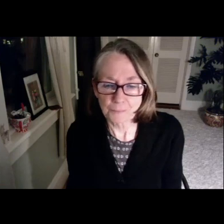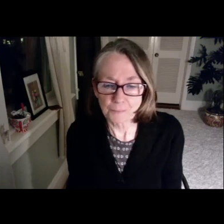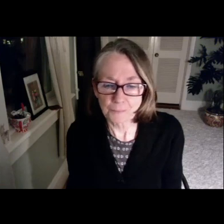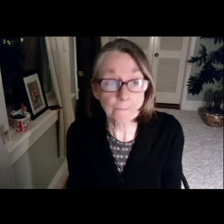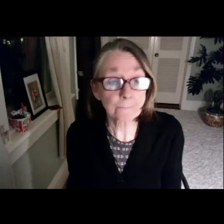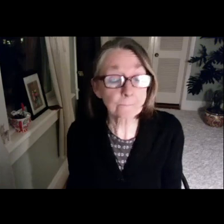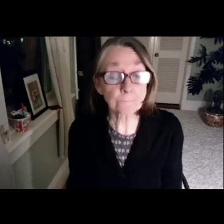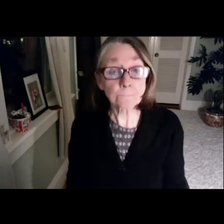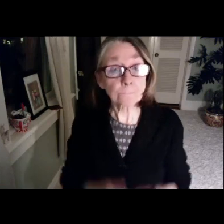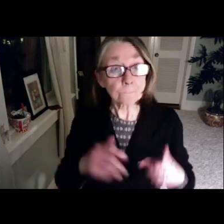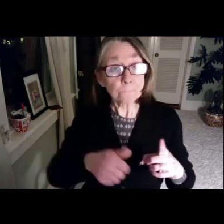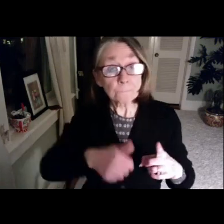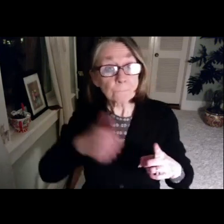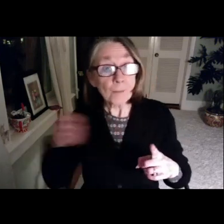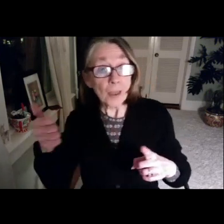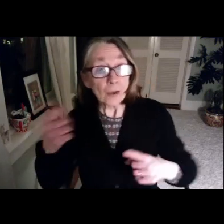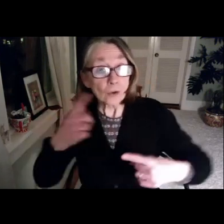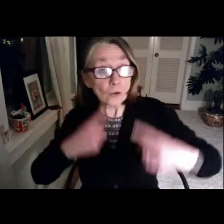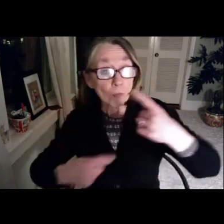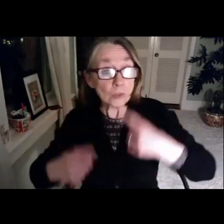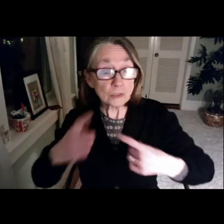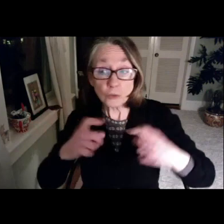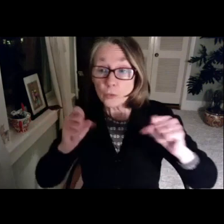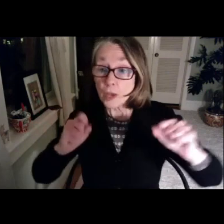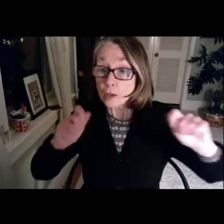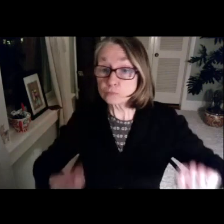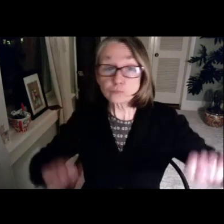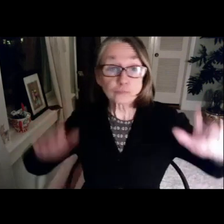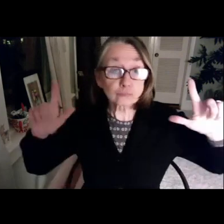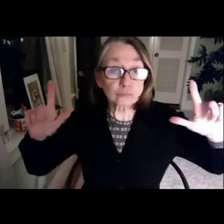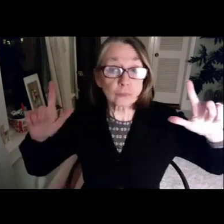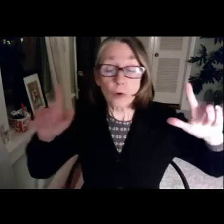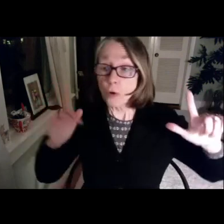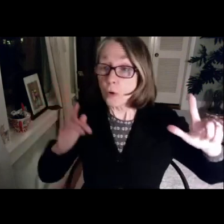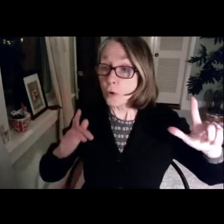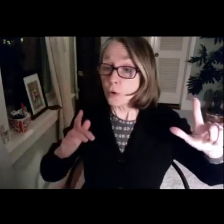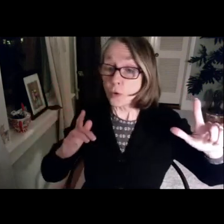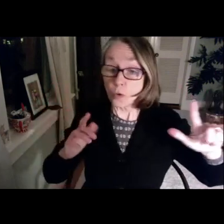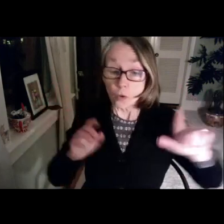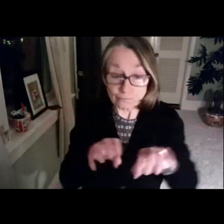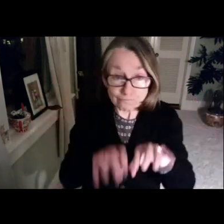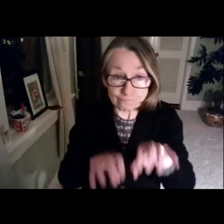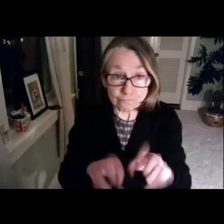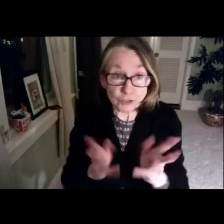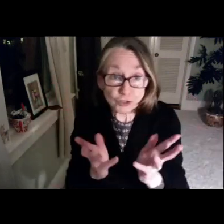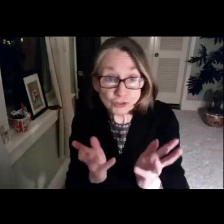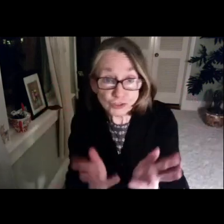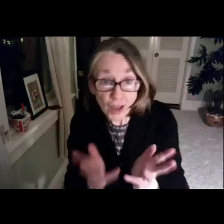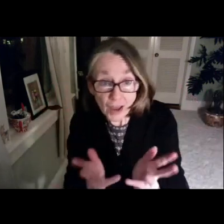Does anyone else have any questions? Again, you can open up your screen or feel free to put your question in chat.